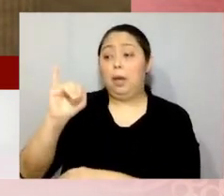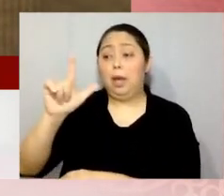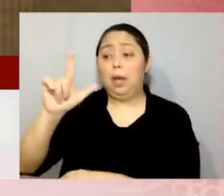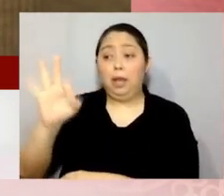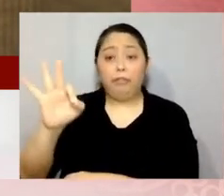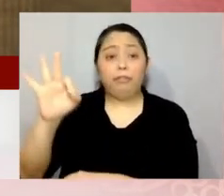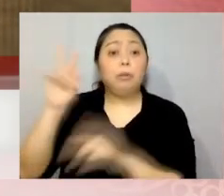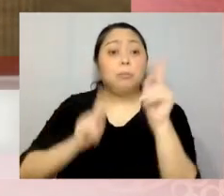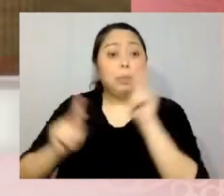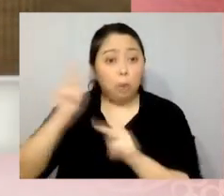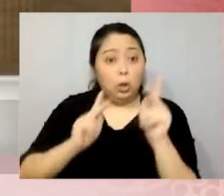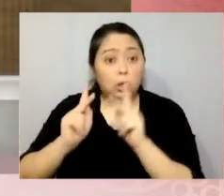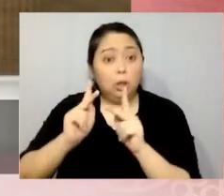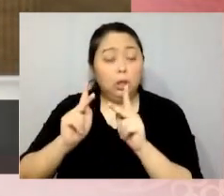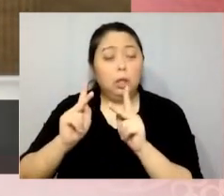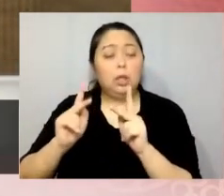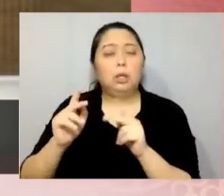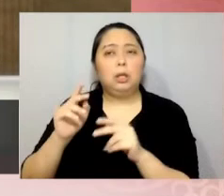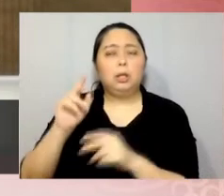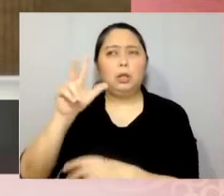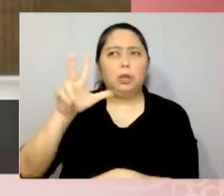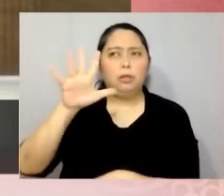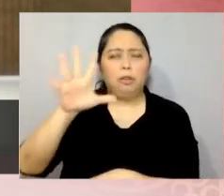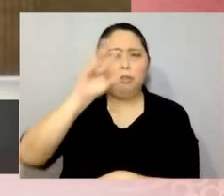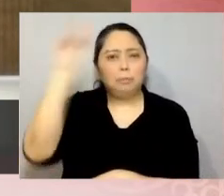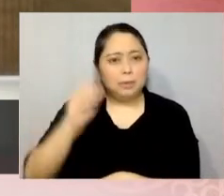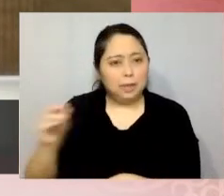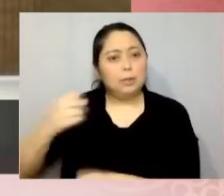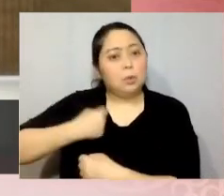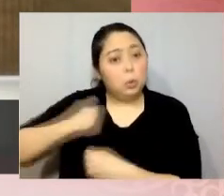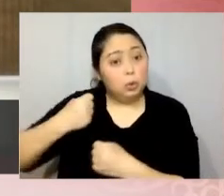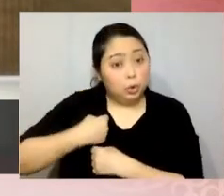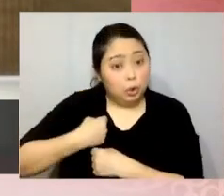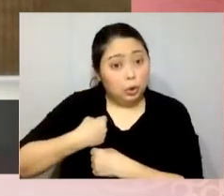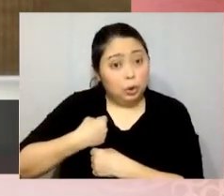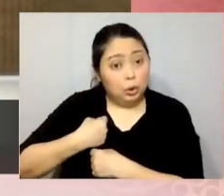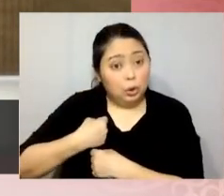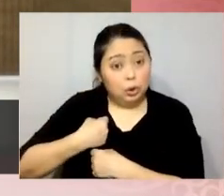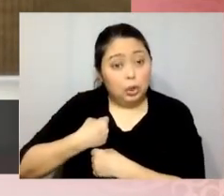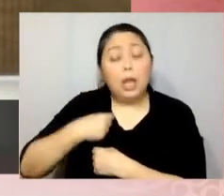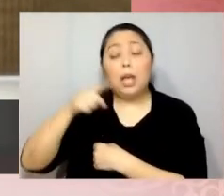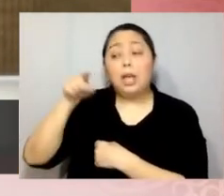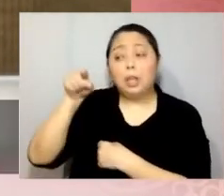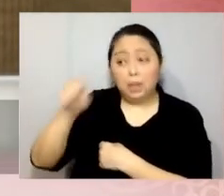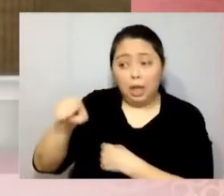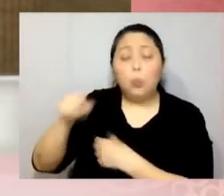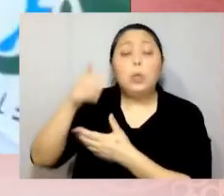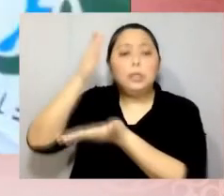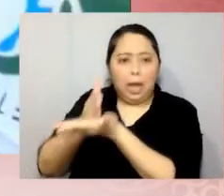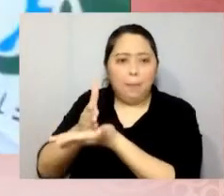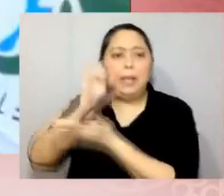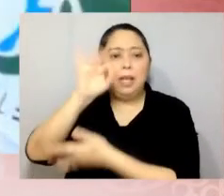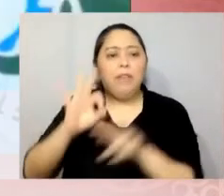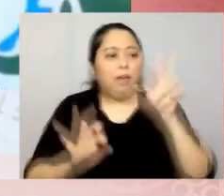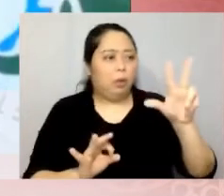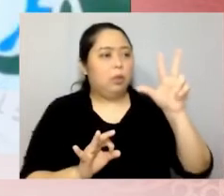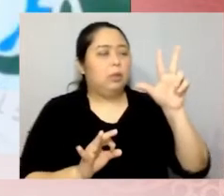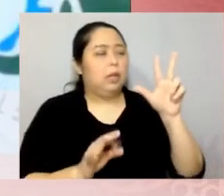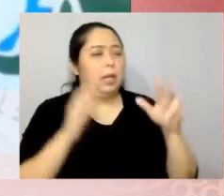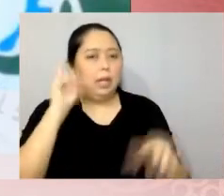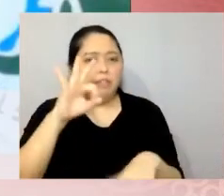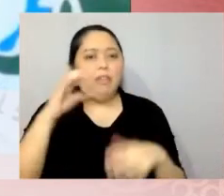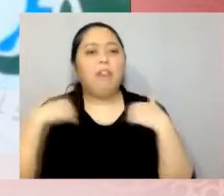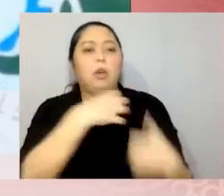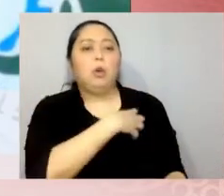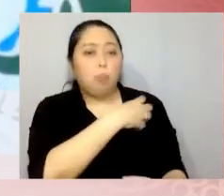MILF combatants and weapons. So unless nangyayari yung political milestones, hindi nangyayari yung decommissioning. On the part of